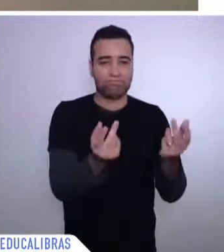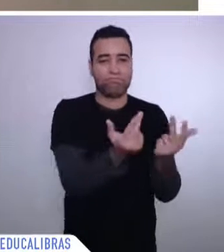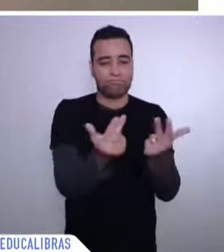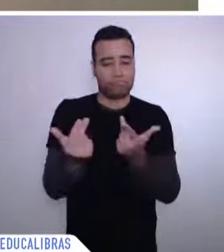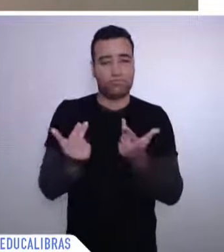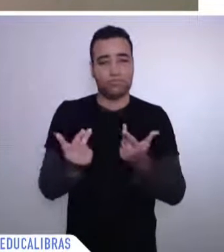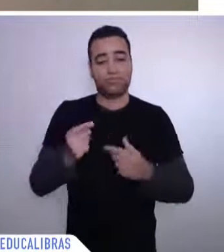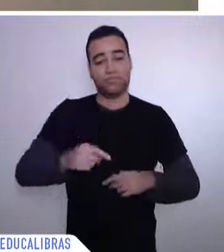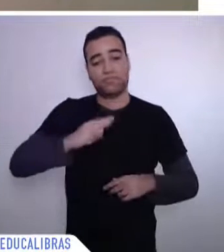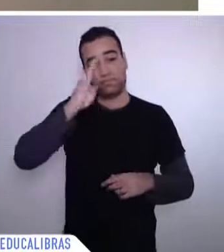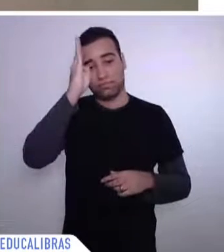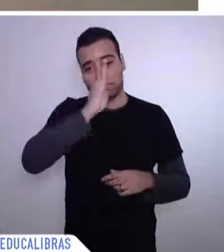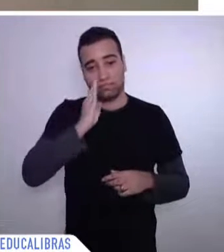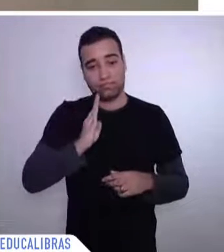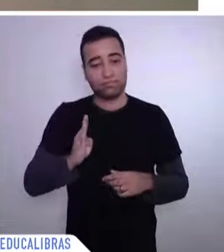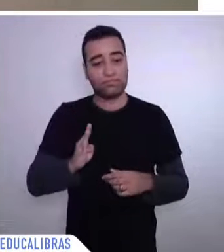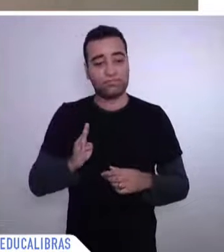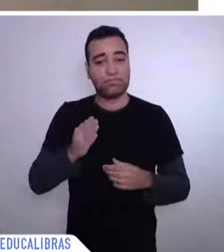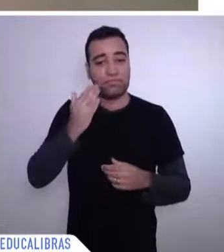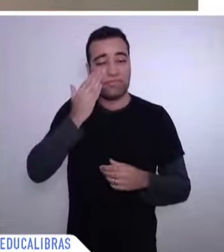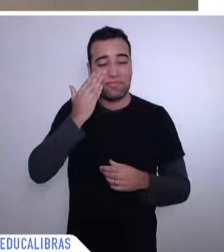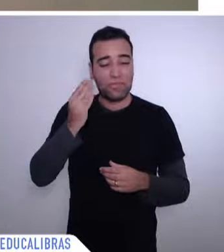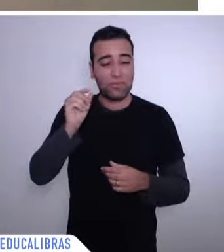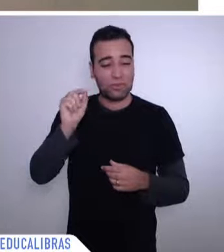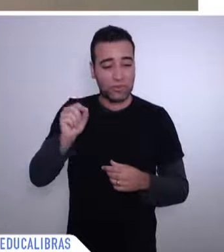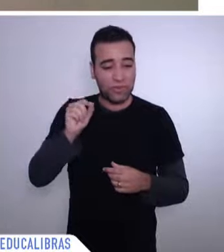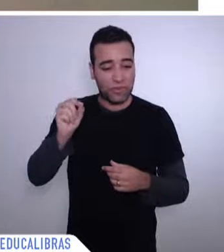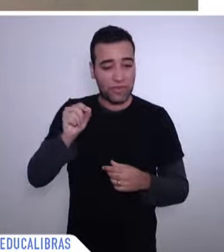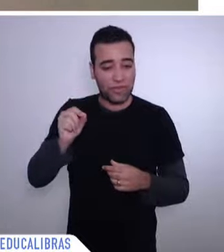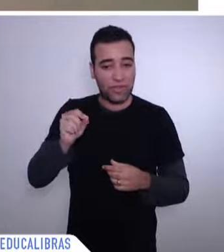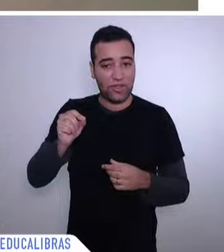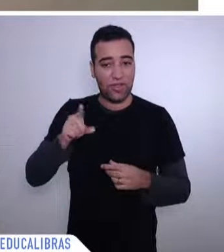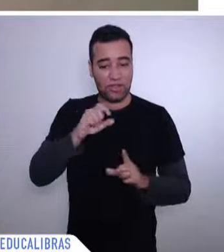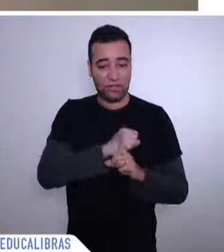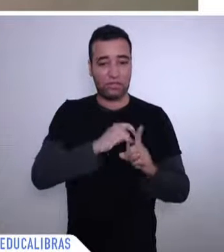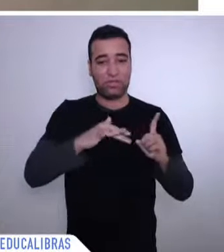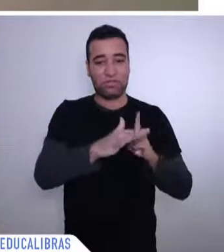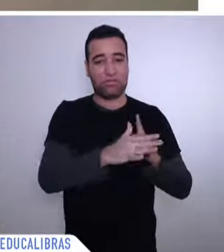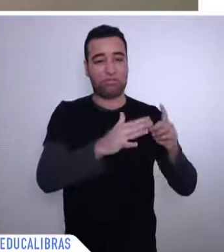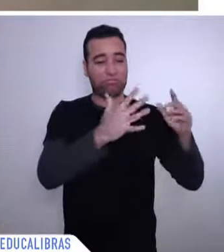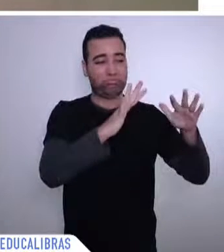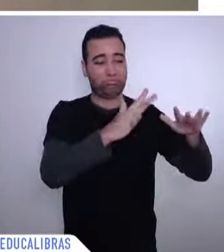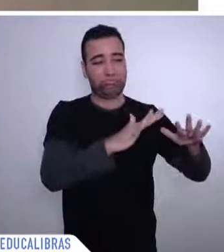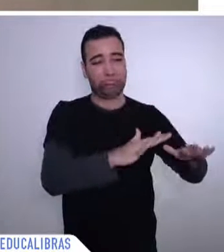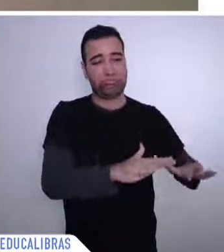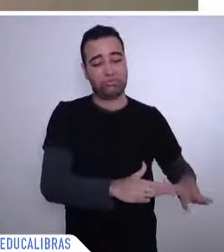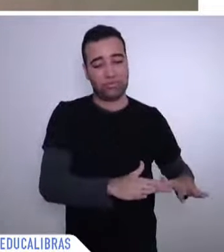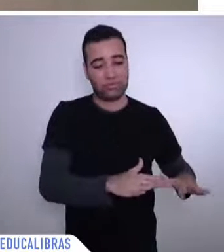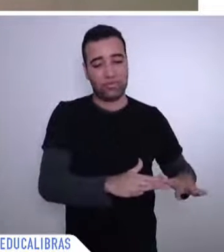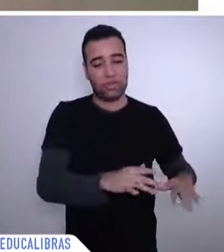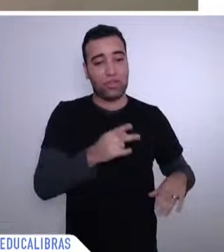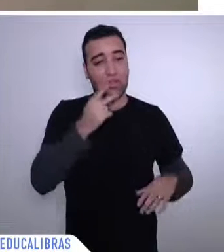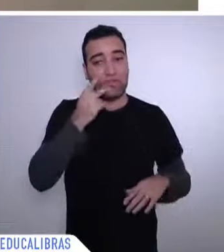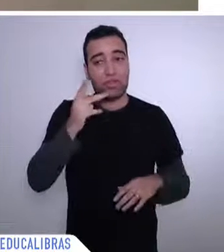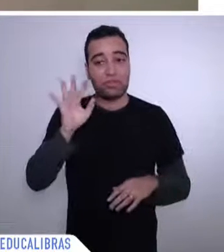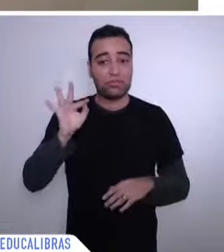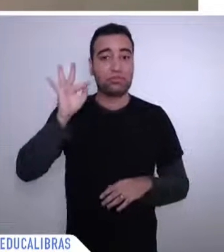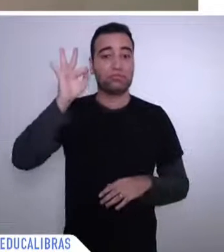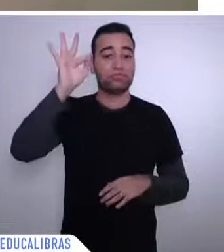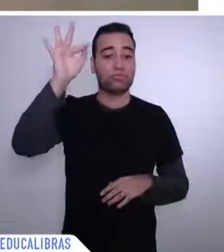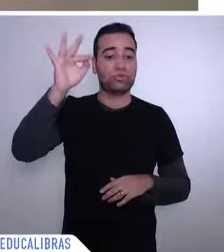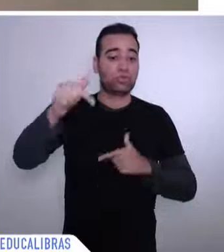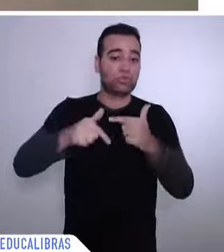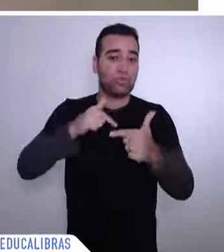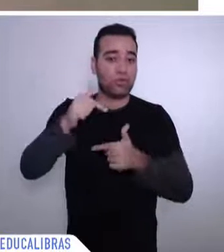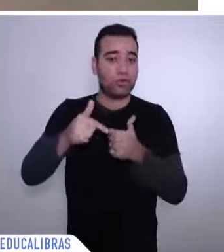Now, I'm here to talk about the future of work. We've heard a lot of negative things so far. We also see a lot of opportunities